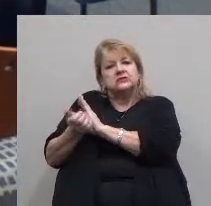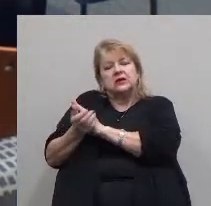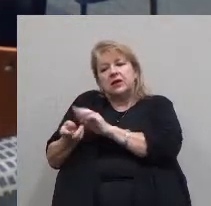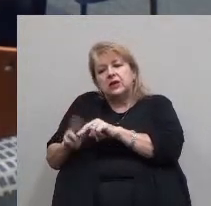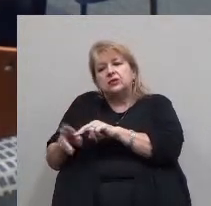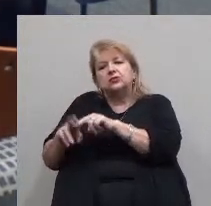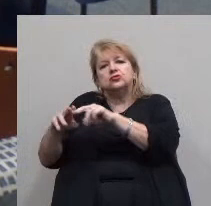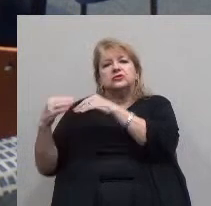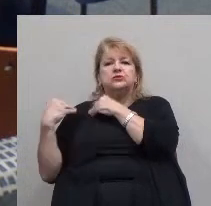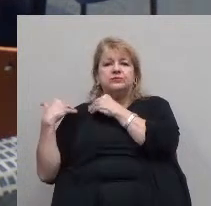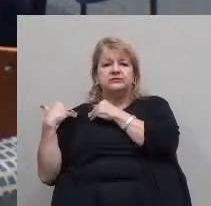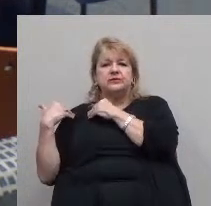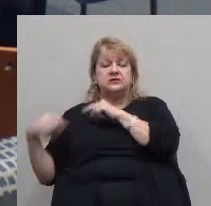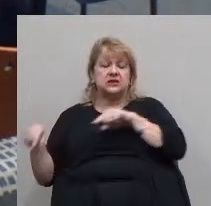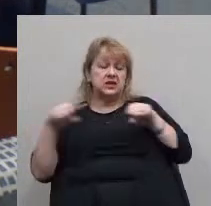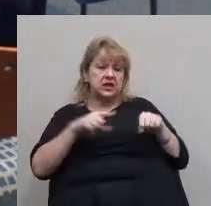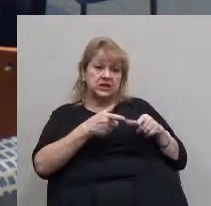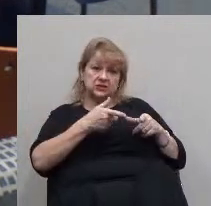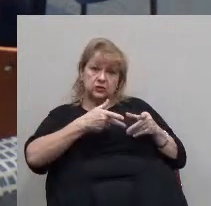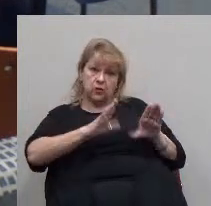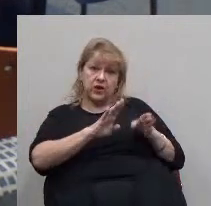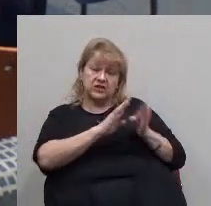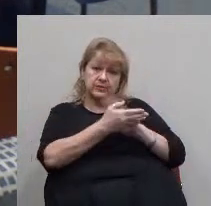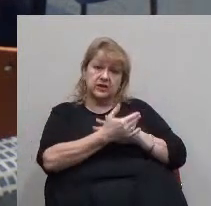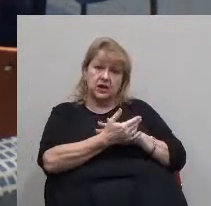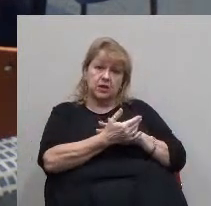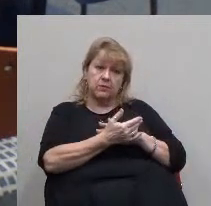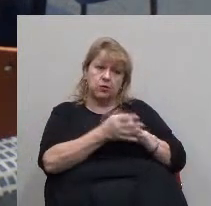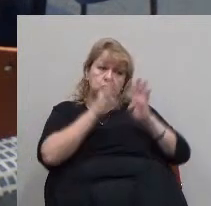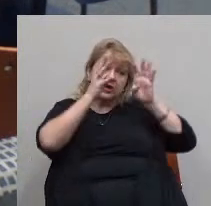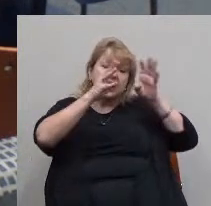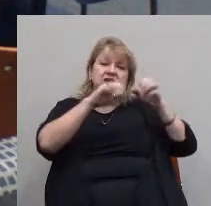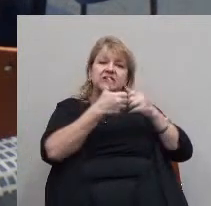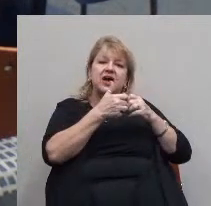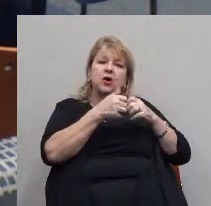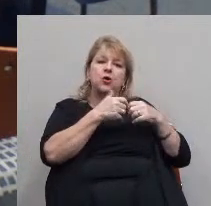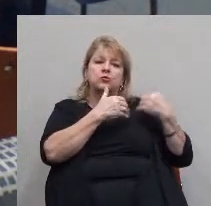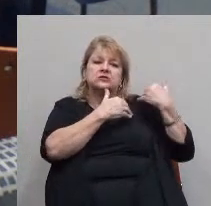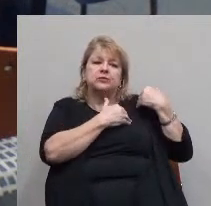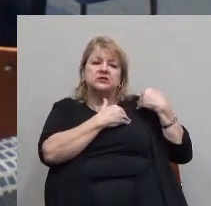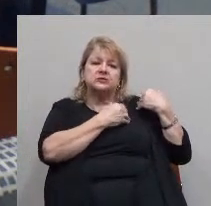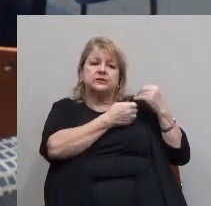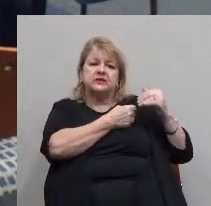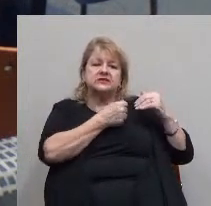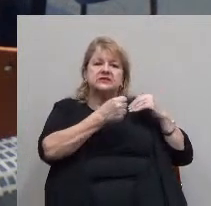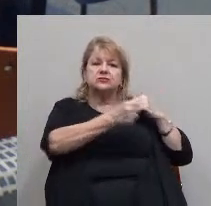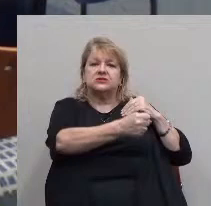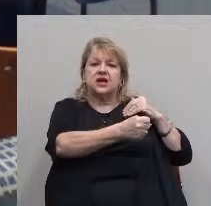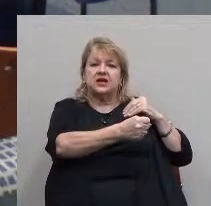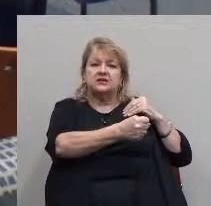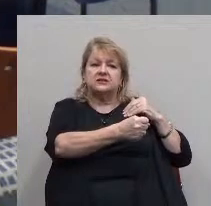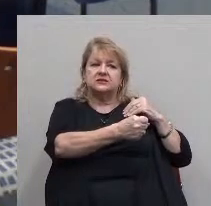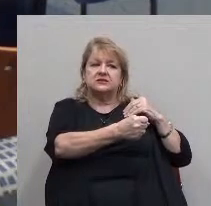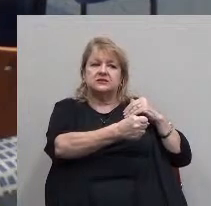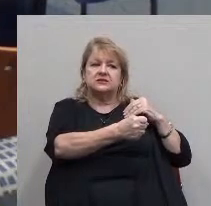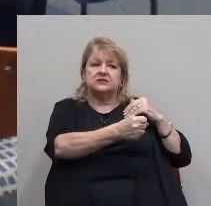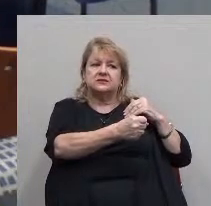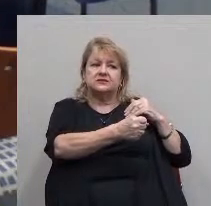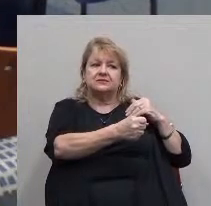to get creative in the way that responsibilities are assigned, and does the bill do that? Because I